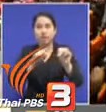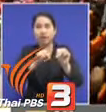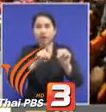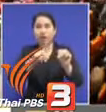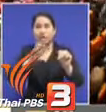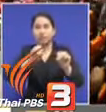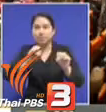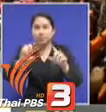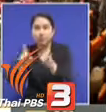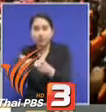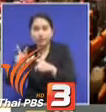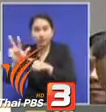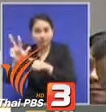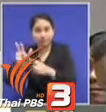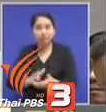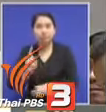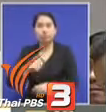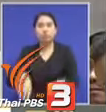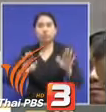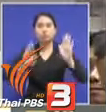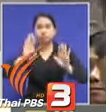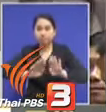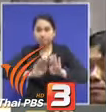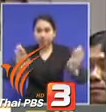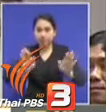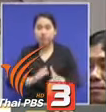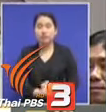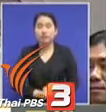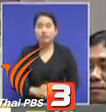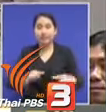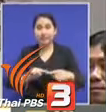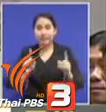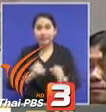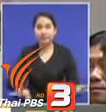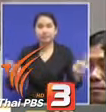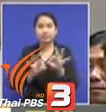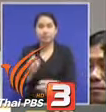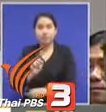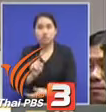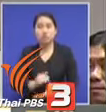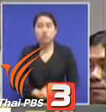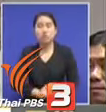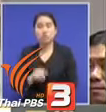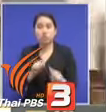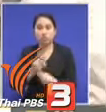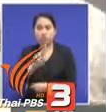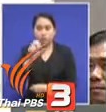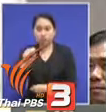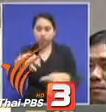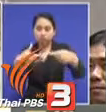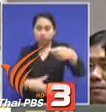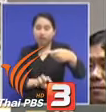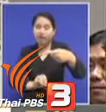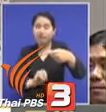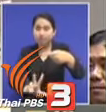attacks on the candidates, especially on General Prayut. So he was a little bit disappointed that he didn't get